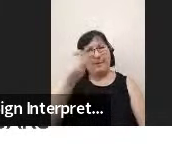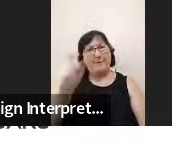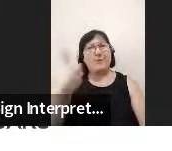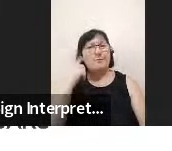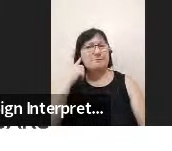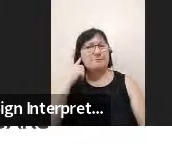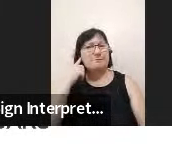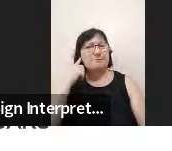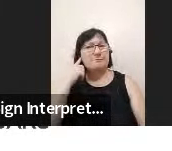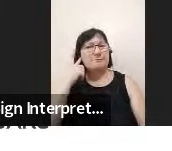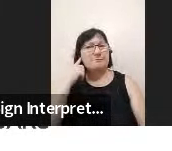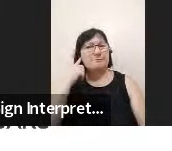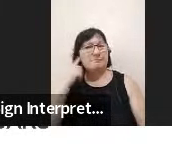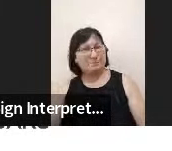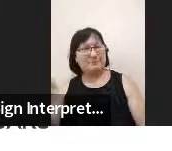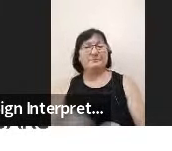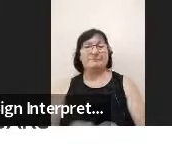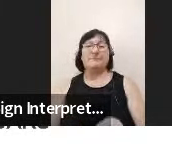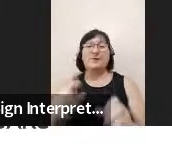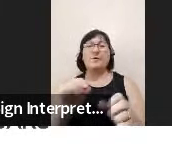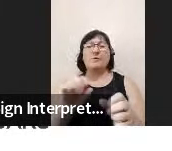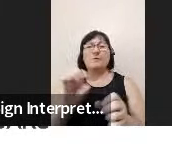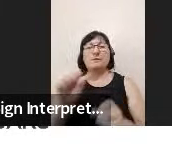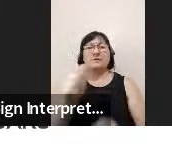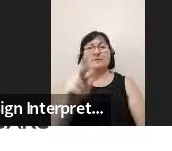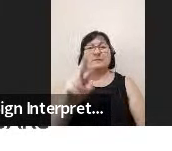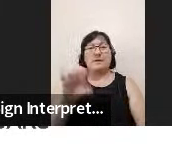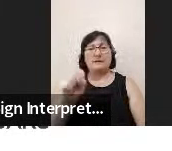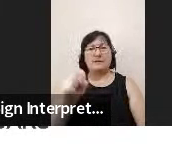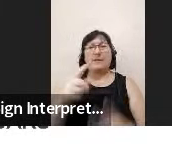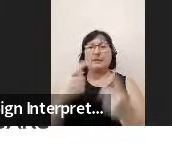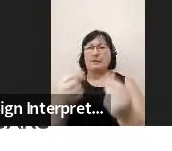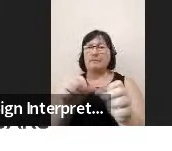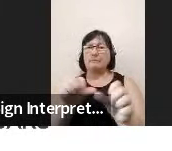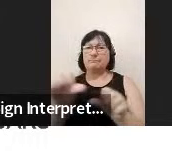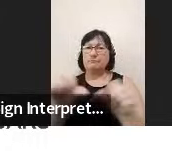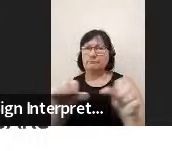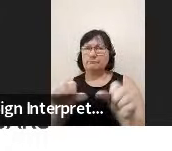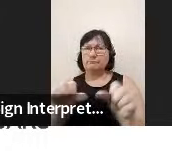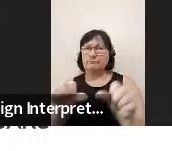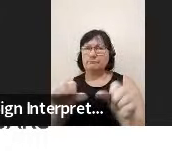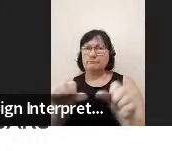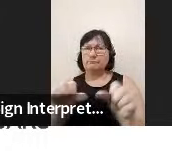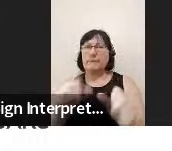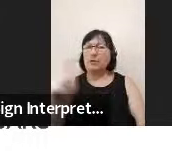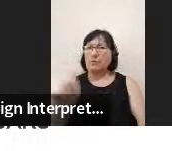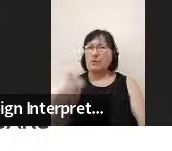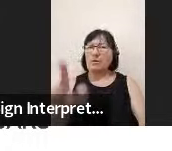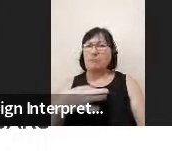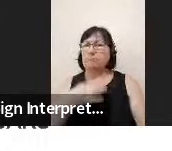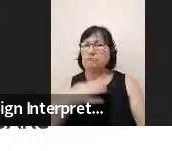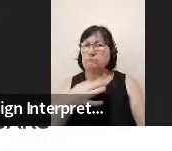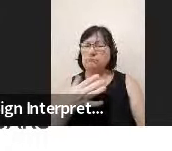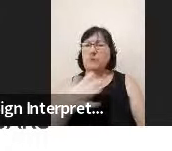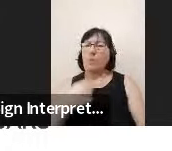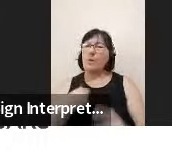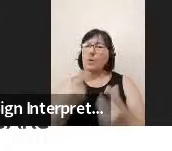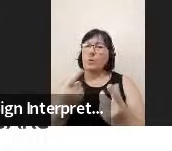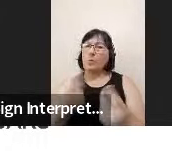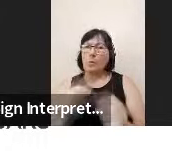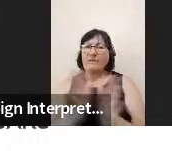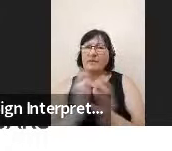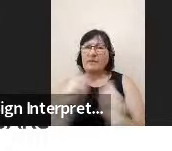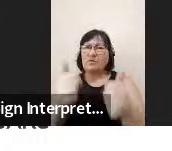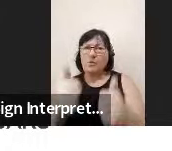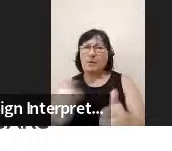assessment, and they've checked that actually there are traders who are willing to do the right thing, who are willing to comply, but maybe don't know